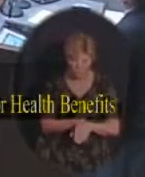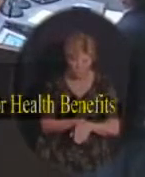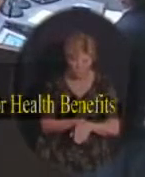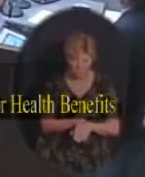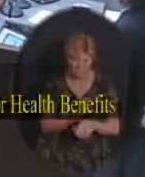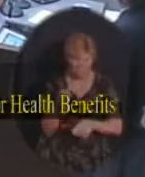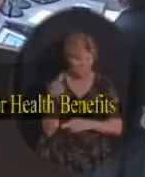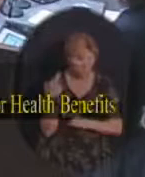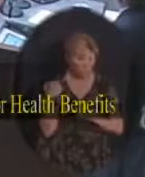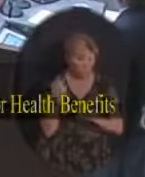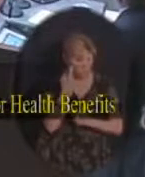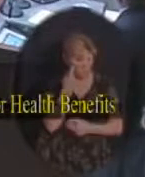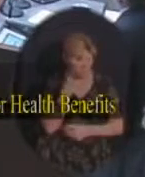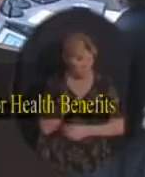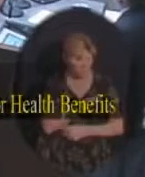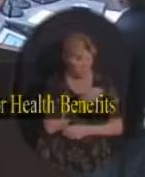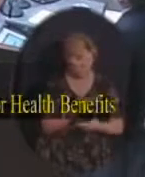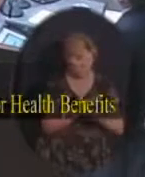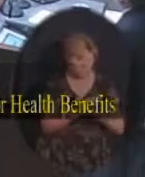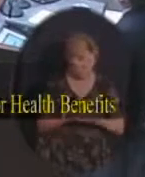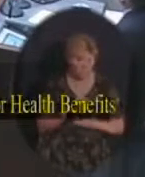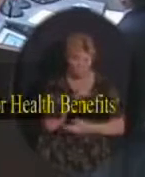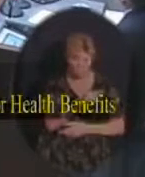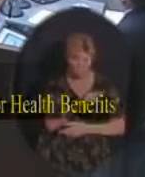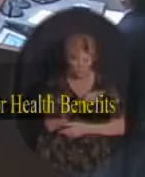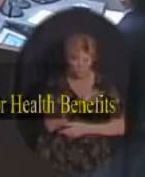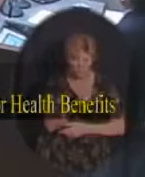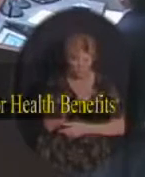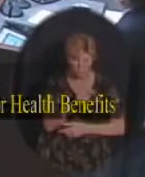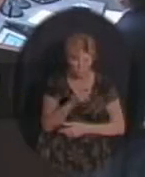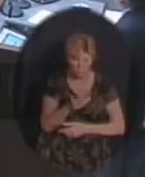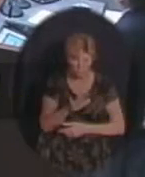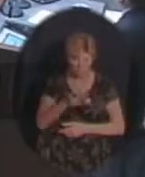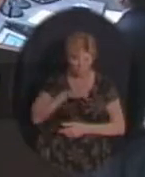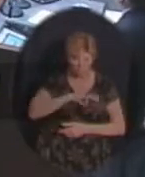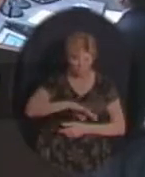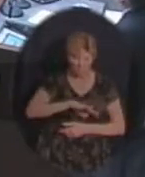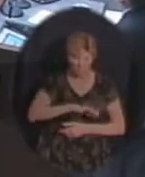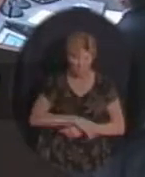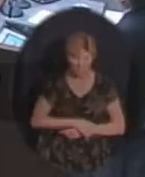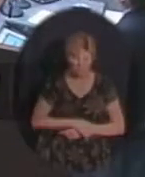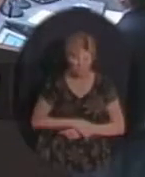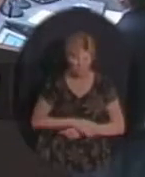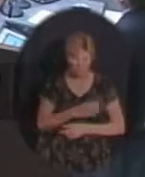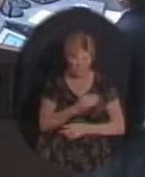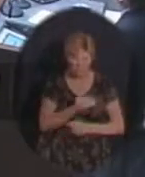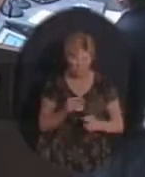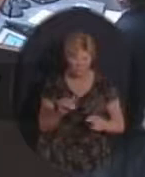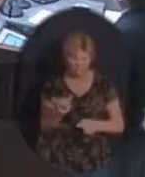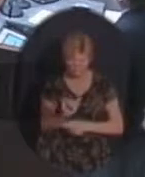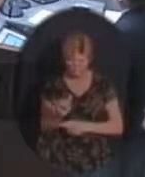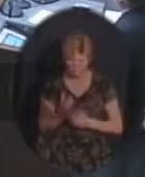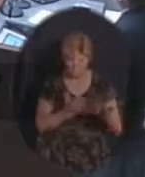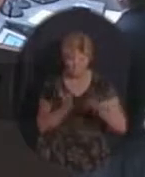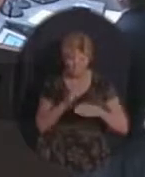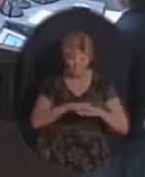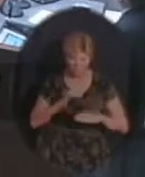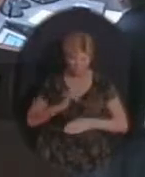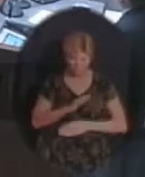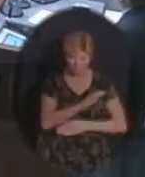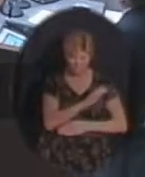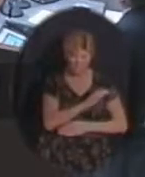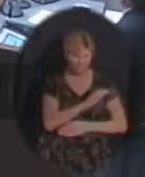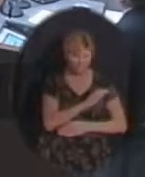for our Section 125 benefits and human resources, has also served on the committee and would be a lead person.